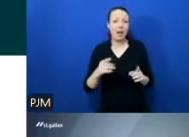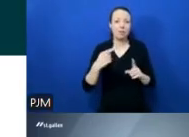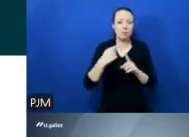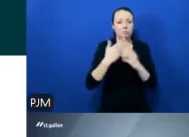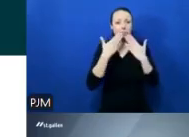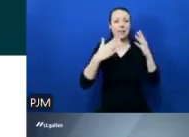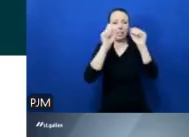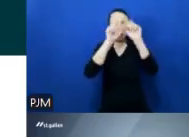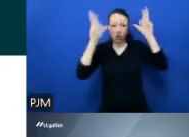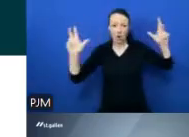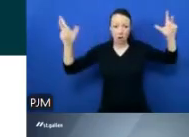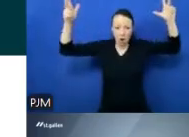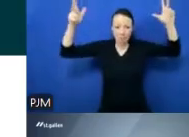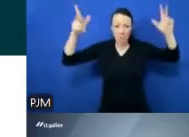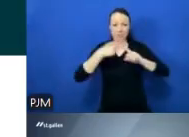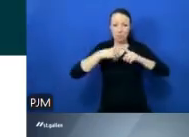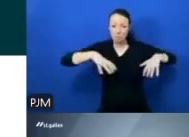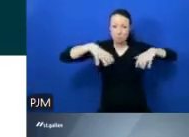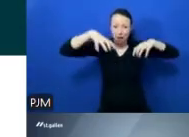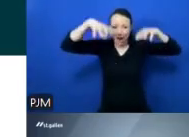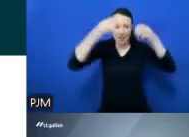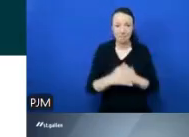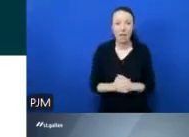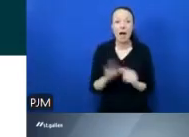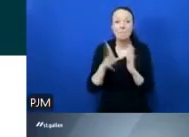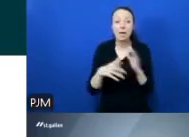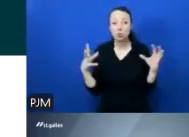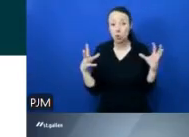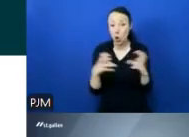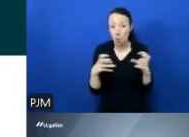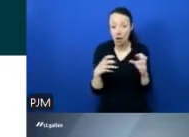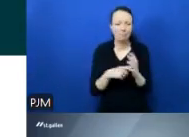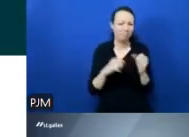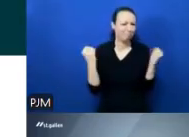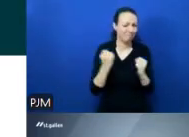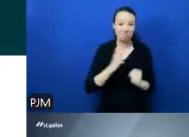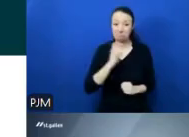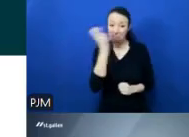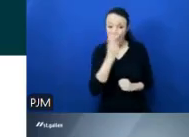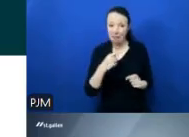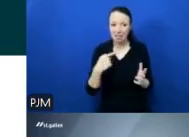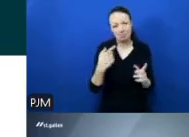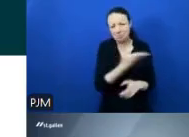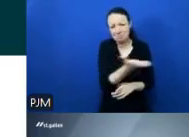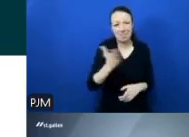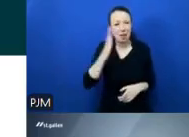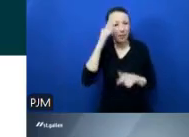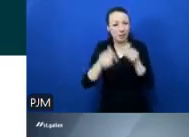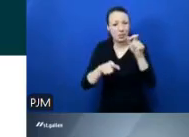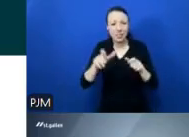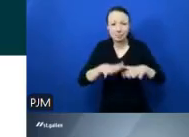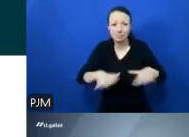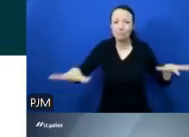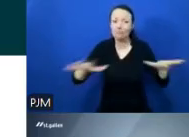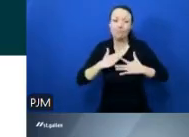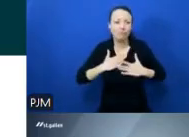trees, thanks to their leaves. And also the sponge city creates an attractive and livable public space,